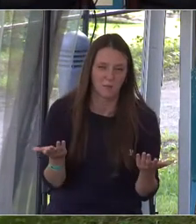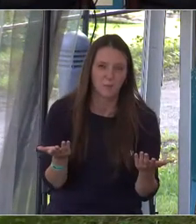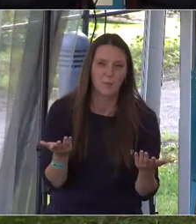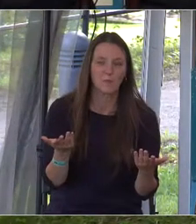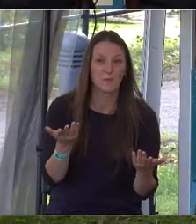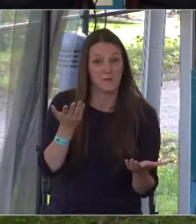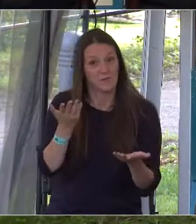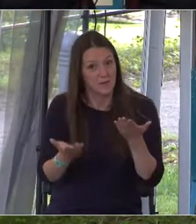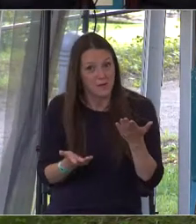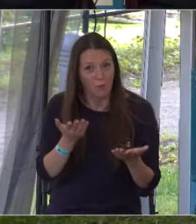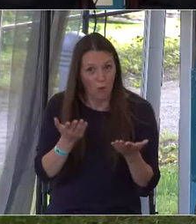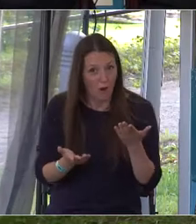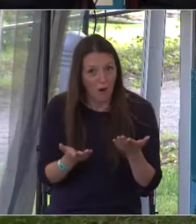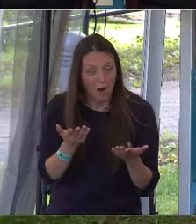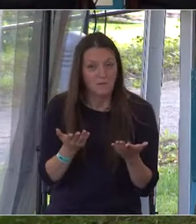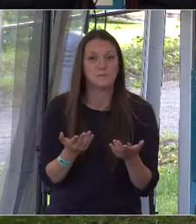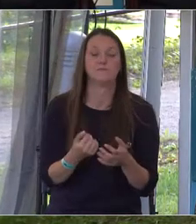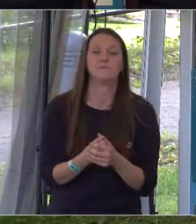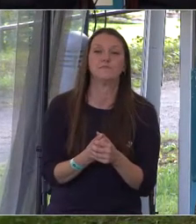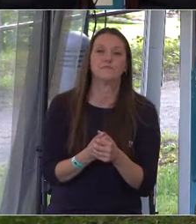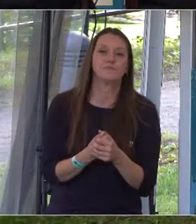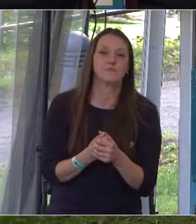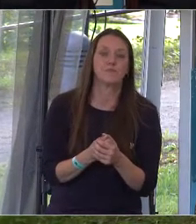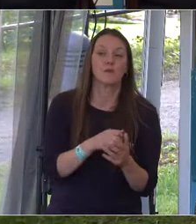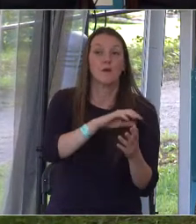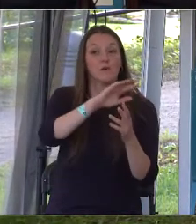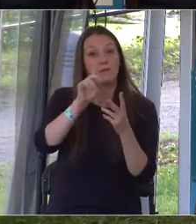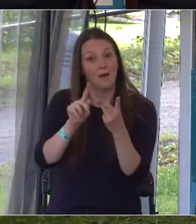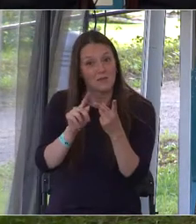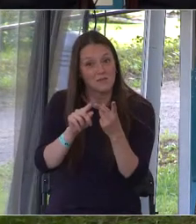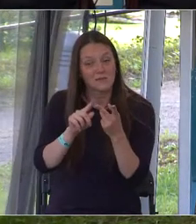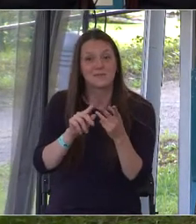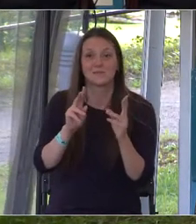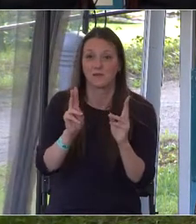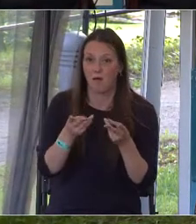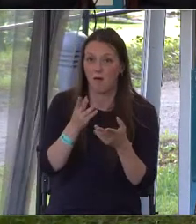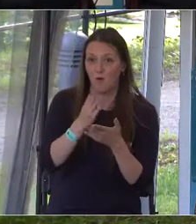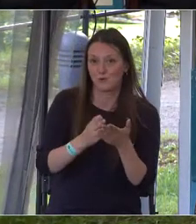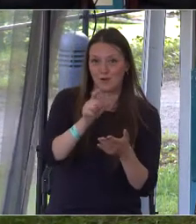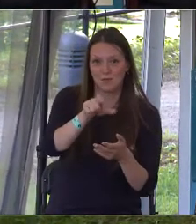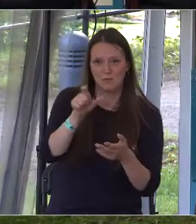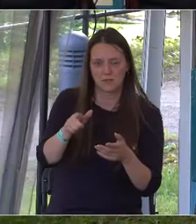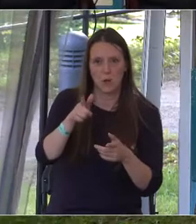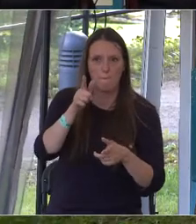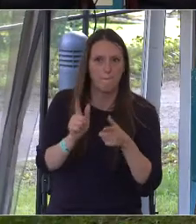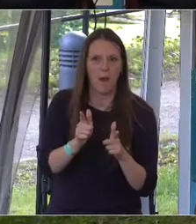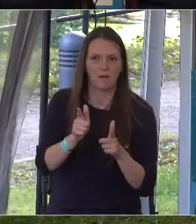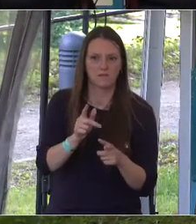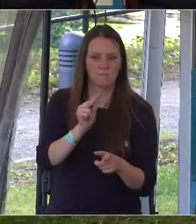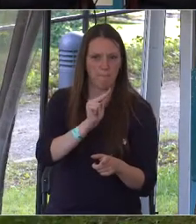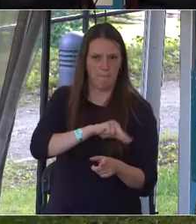somebody who might look down on that opinion. And then there's of course people who are the actual trolls